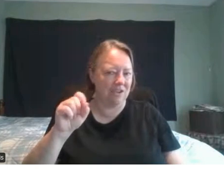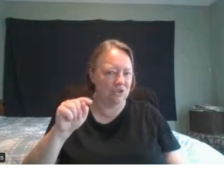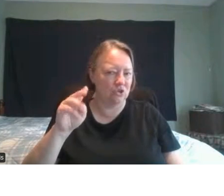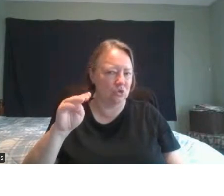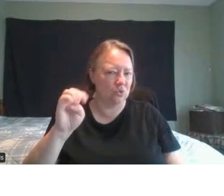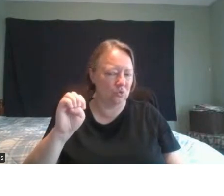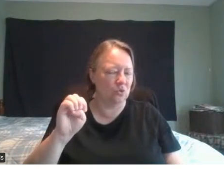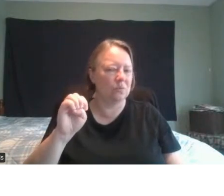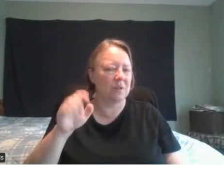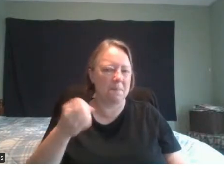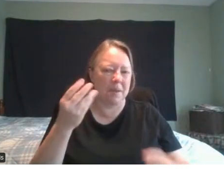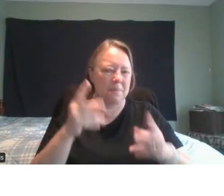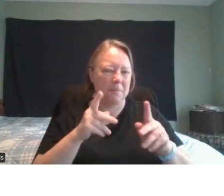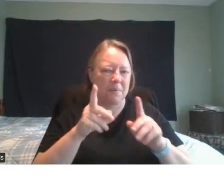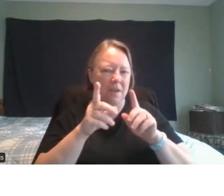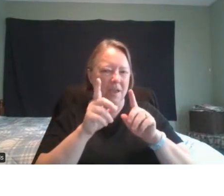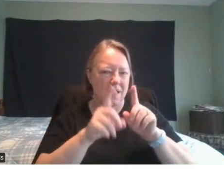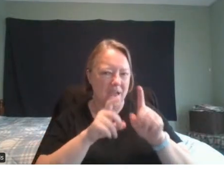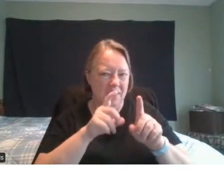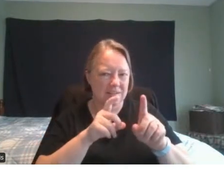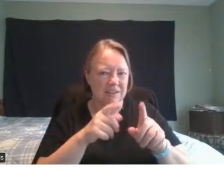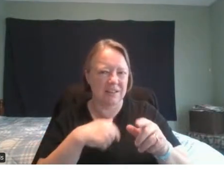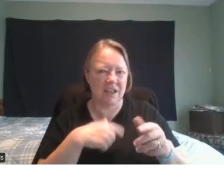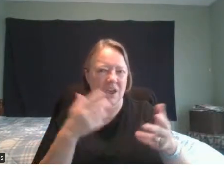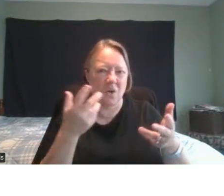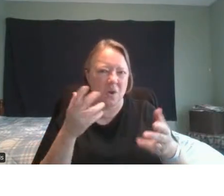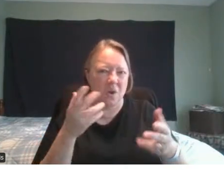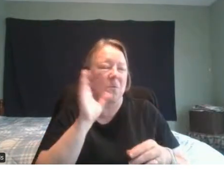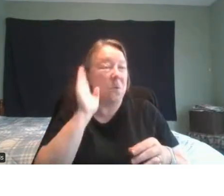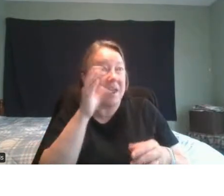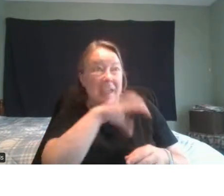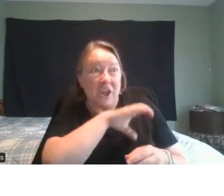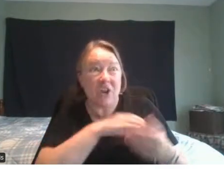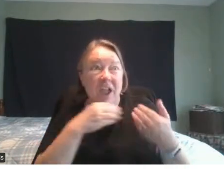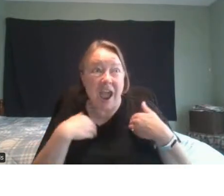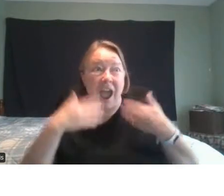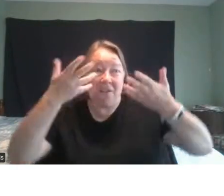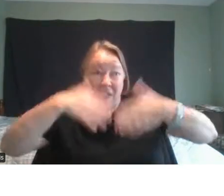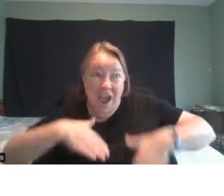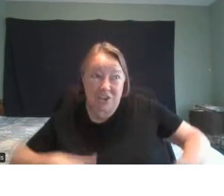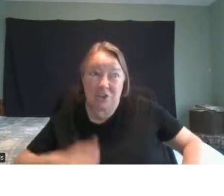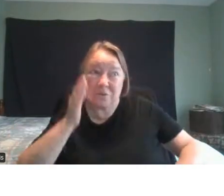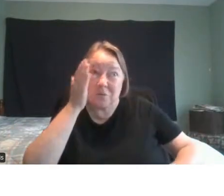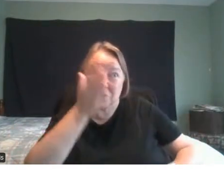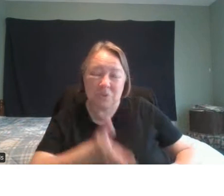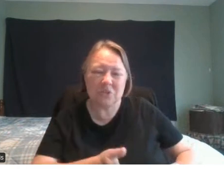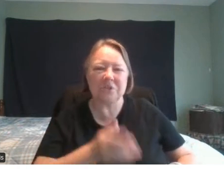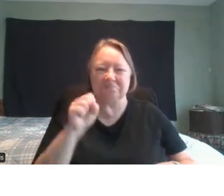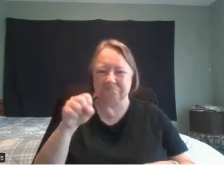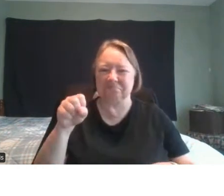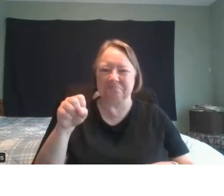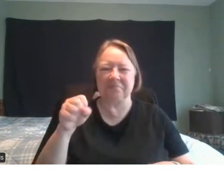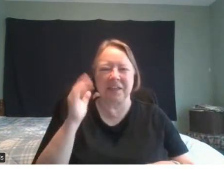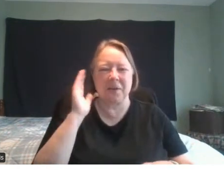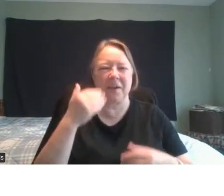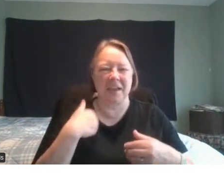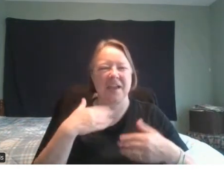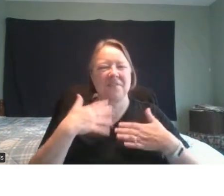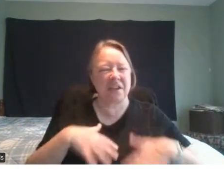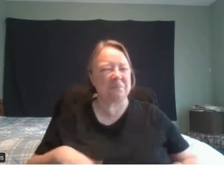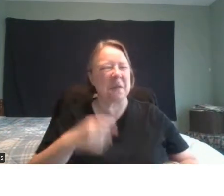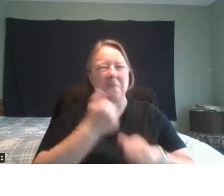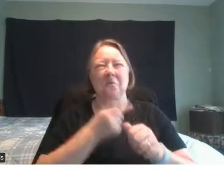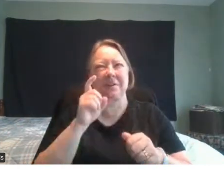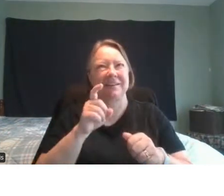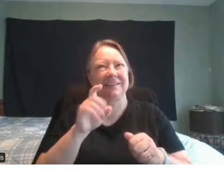asked, Edward was one, it's just like, will characters have costumes in the future? I miss costumes. And yes, everybody misses costumes. So